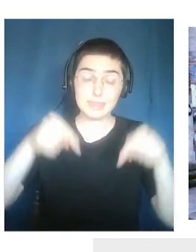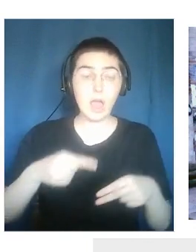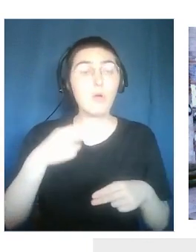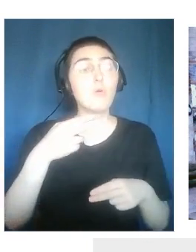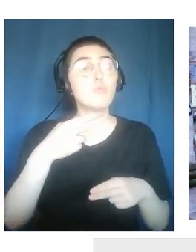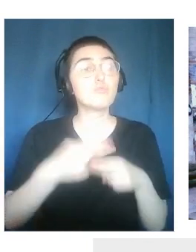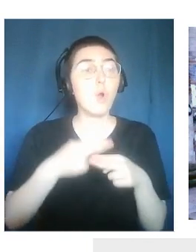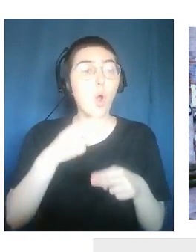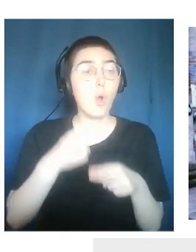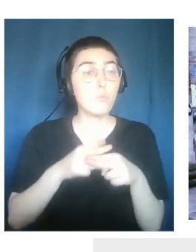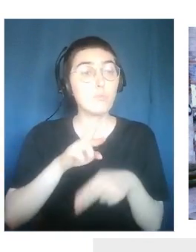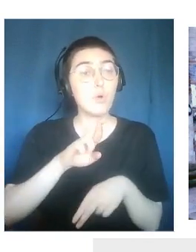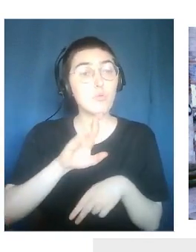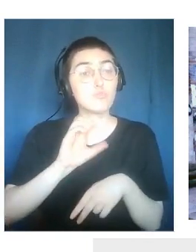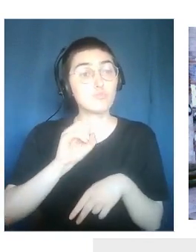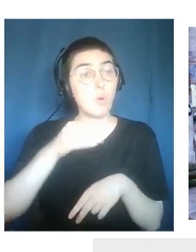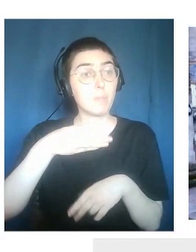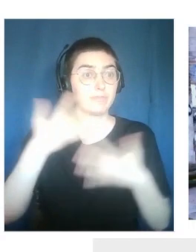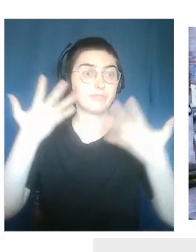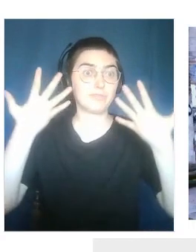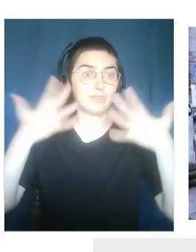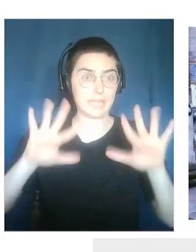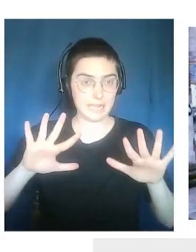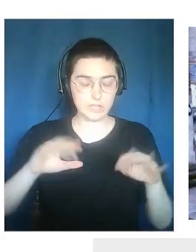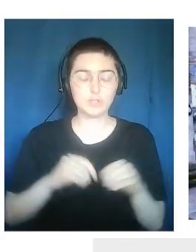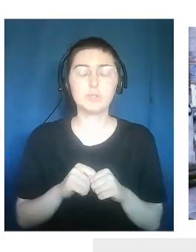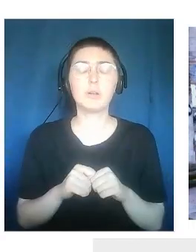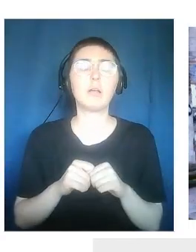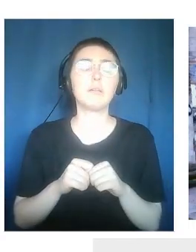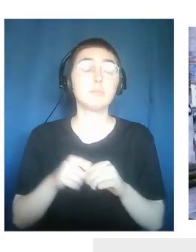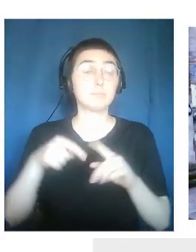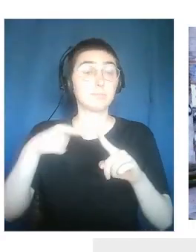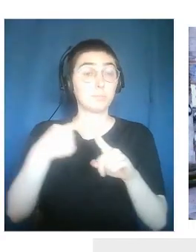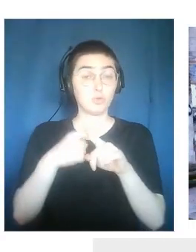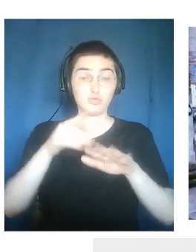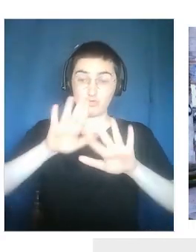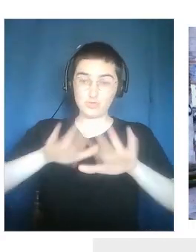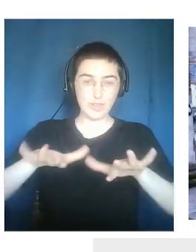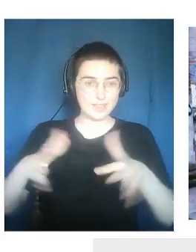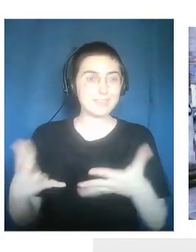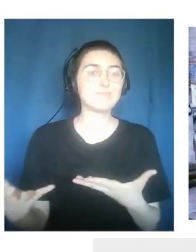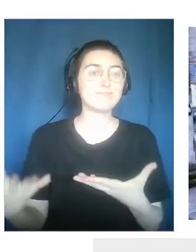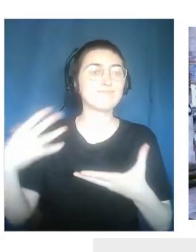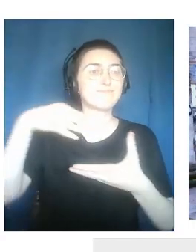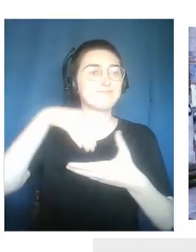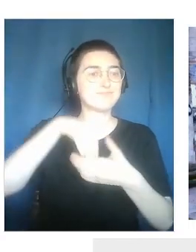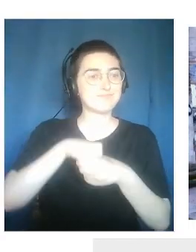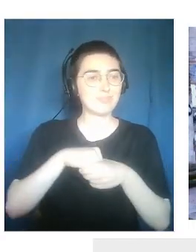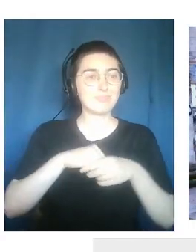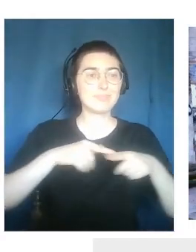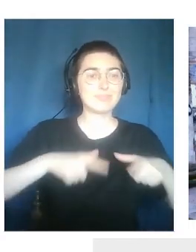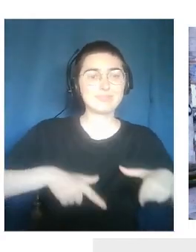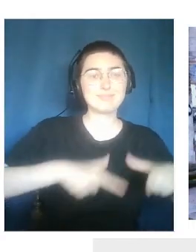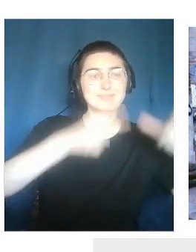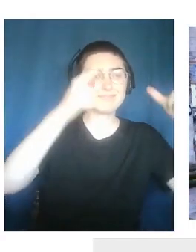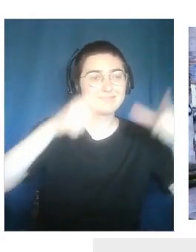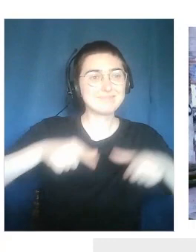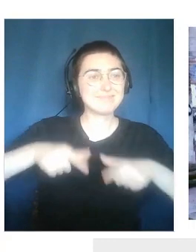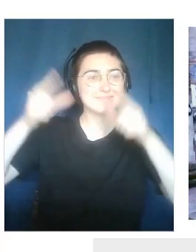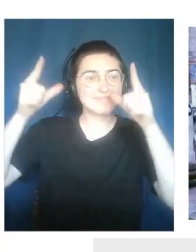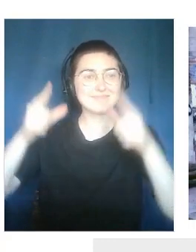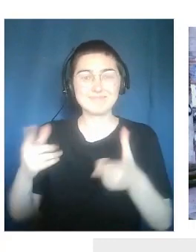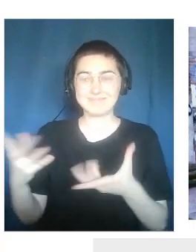currently going home. We took children towards a symbolic trip,